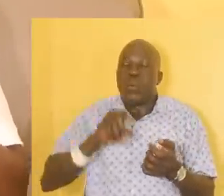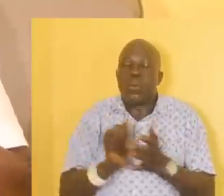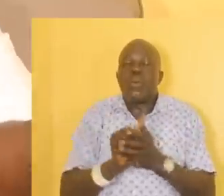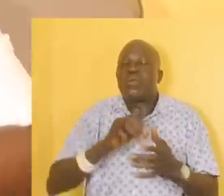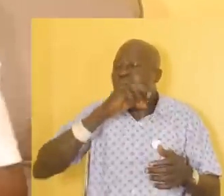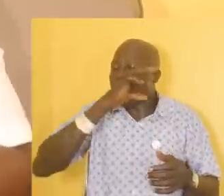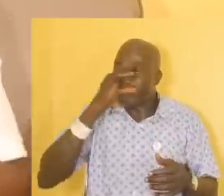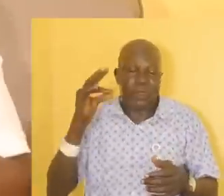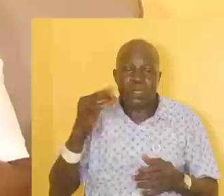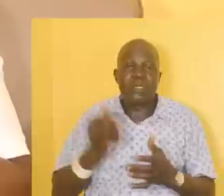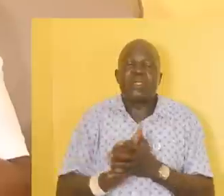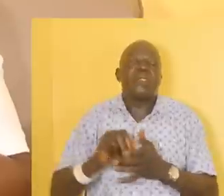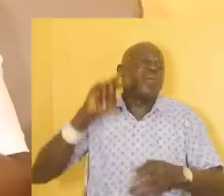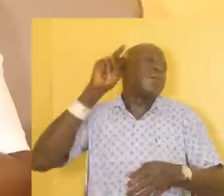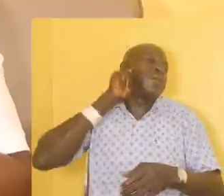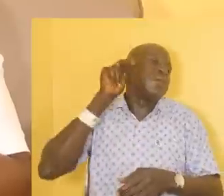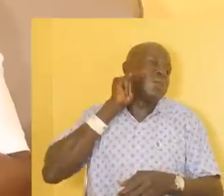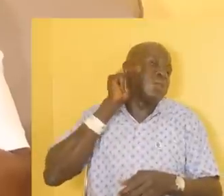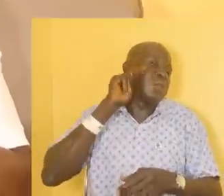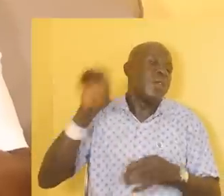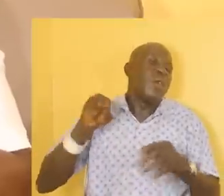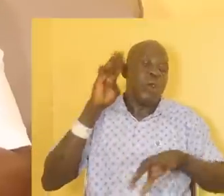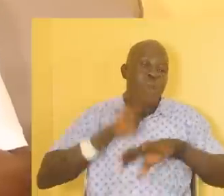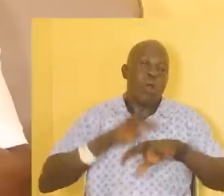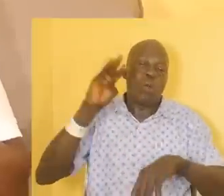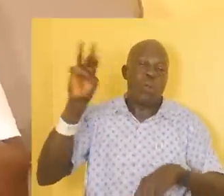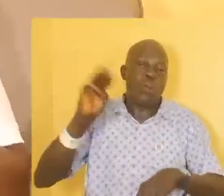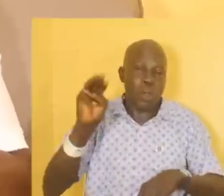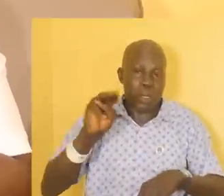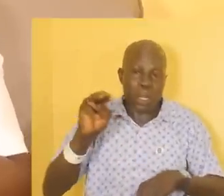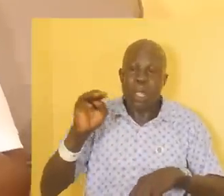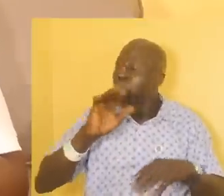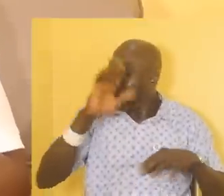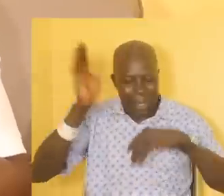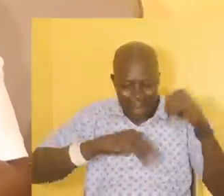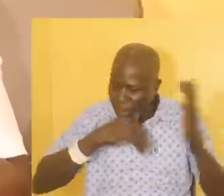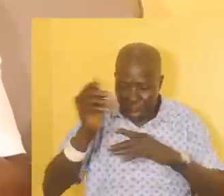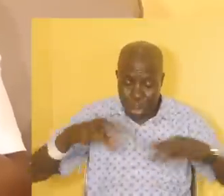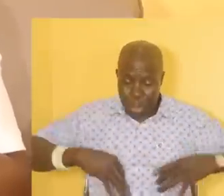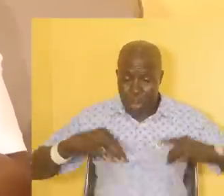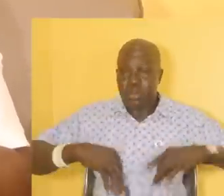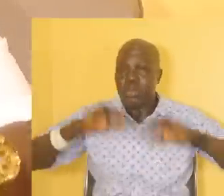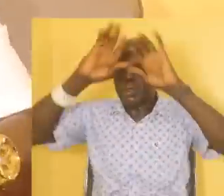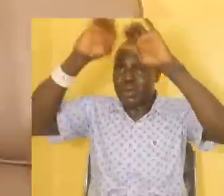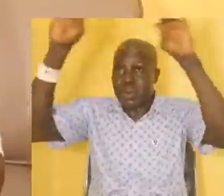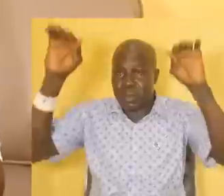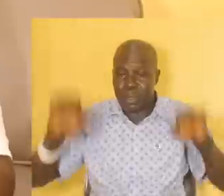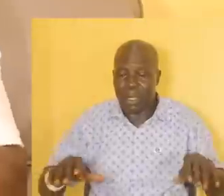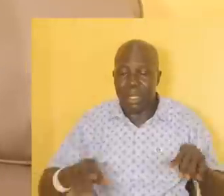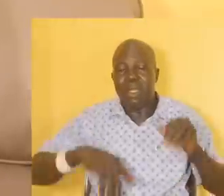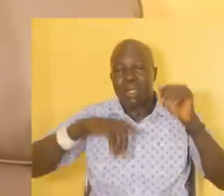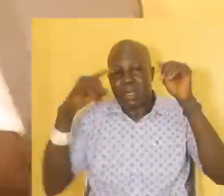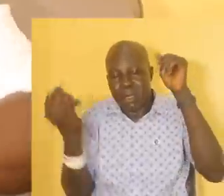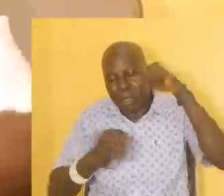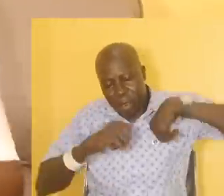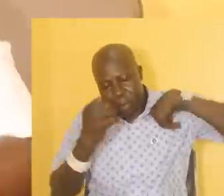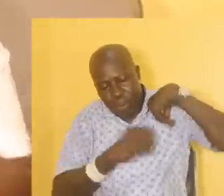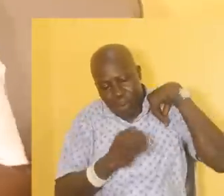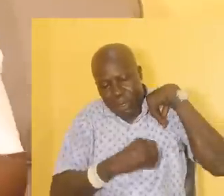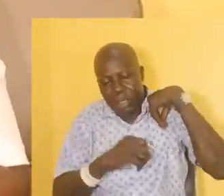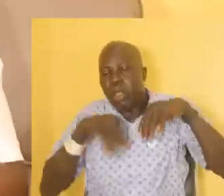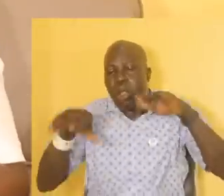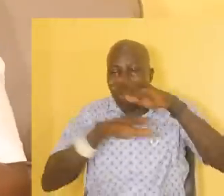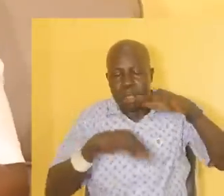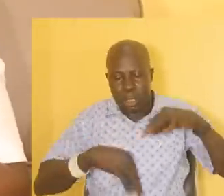that I said we must file for Nigeria on Monday. We can't disclose everything online. There